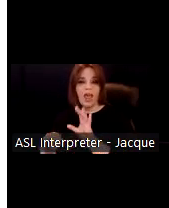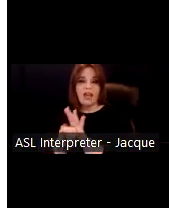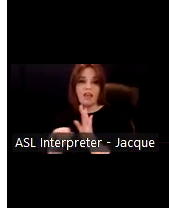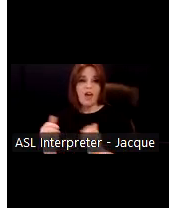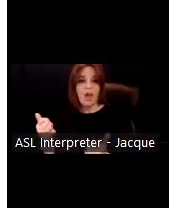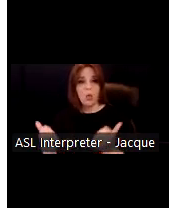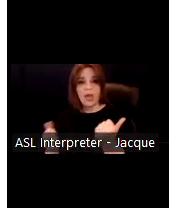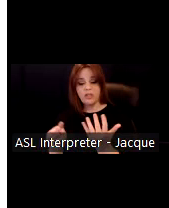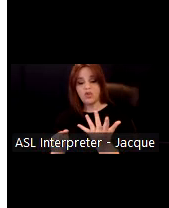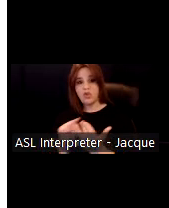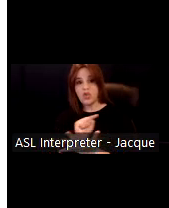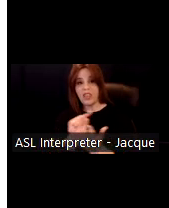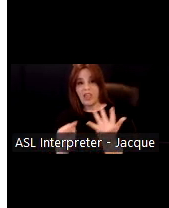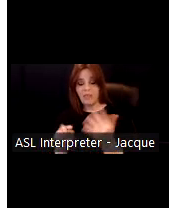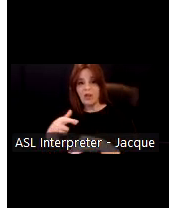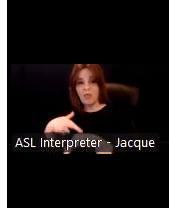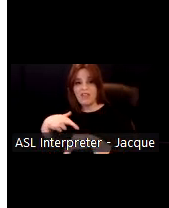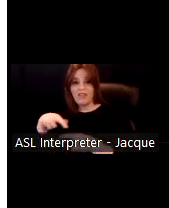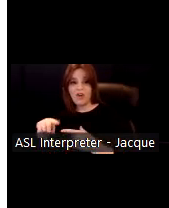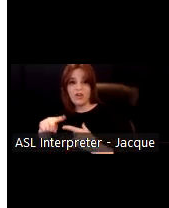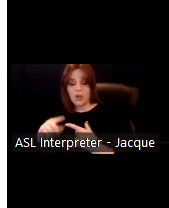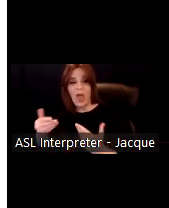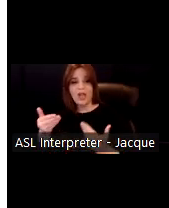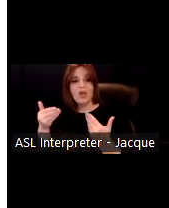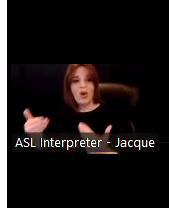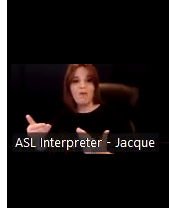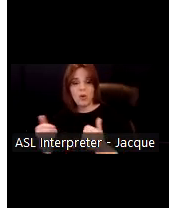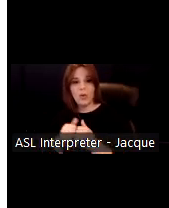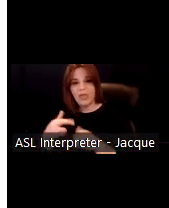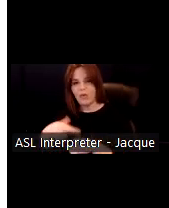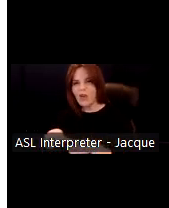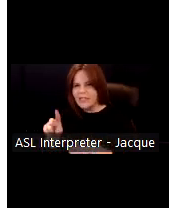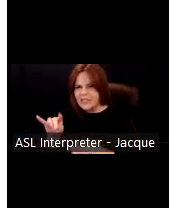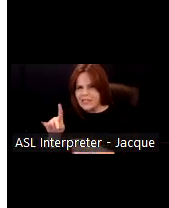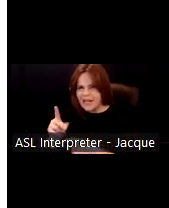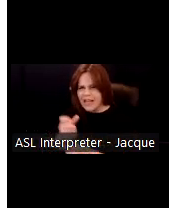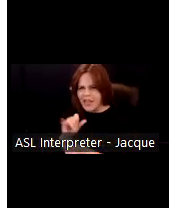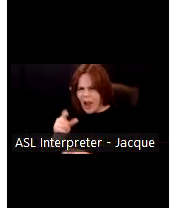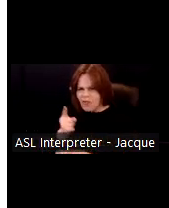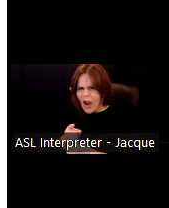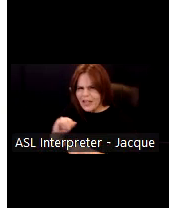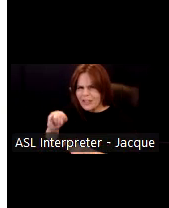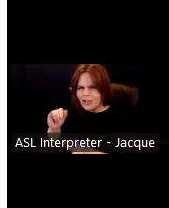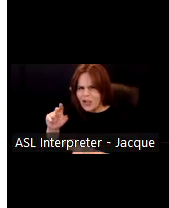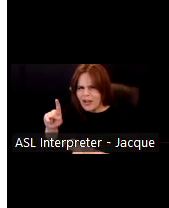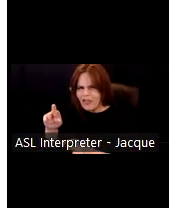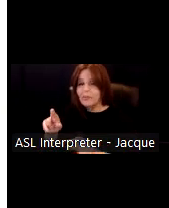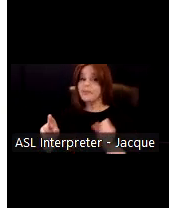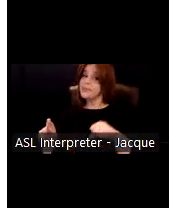been referred to and go forward with the referral. Did I get that right, Jennifer? Yes, that's